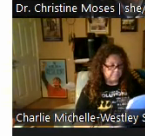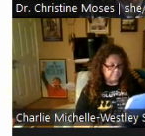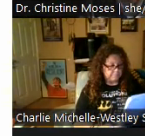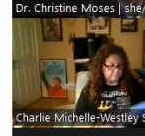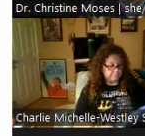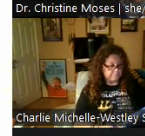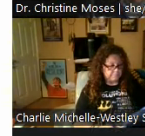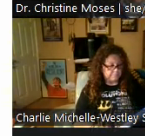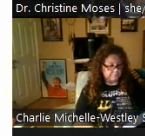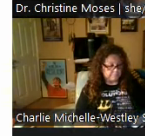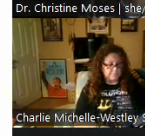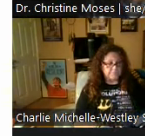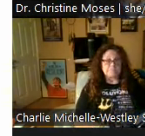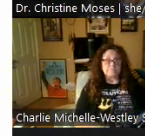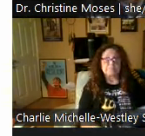disabilities.